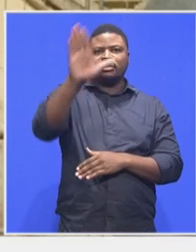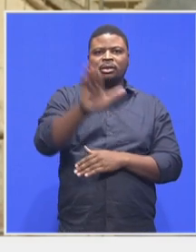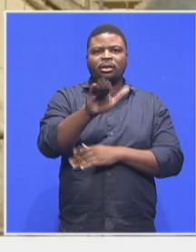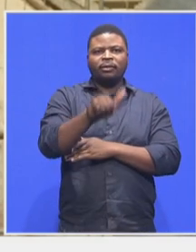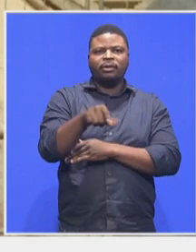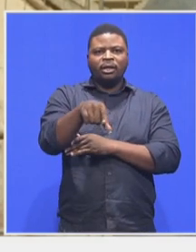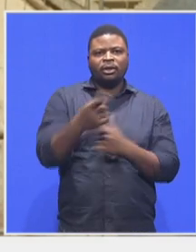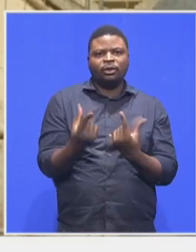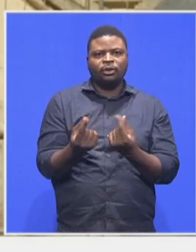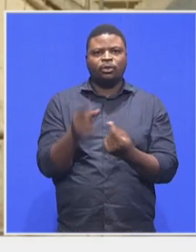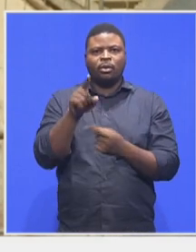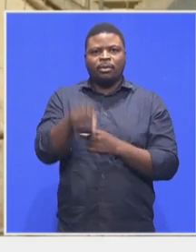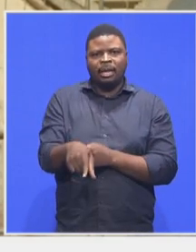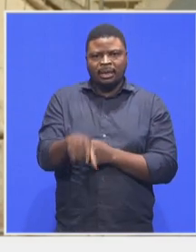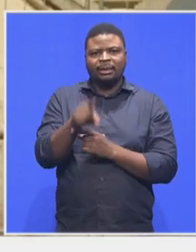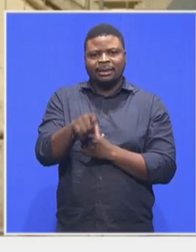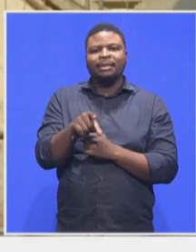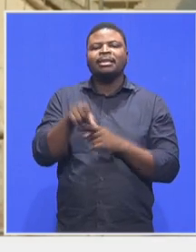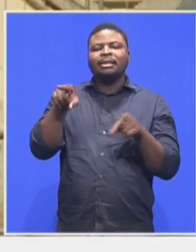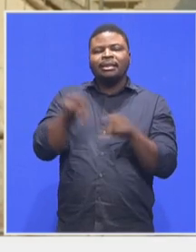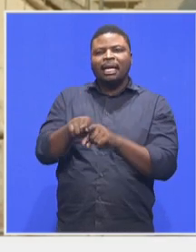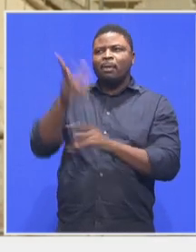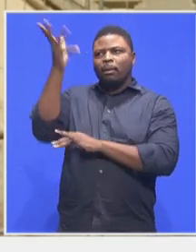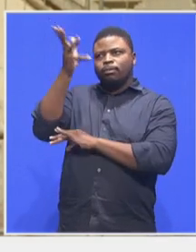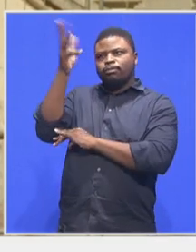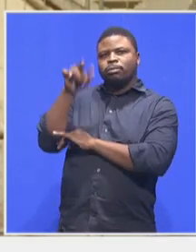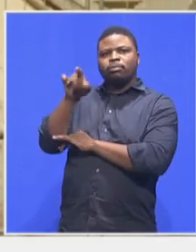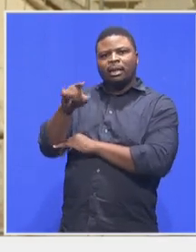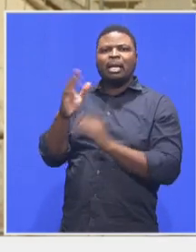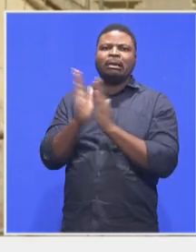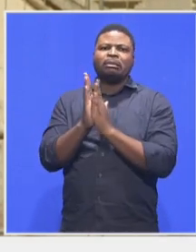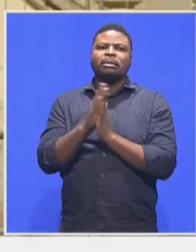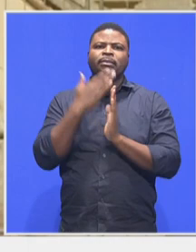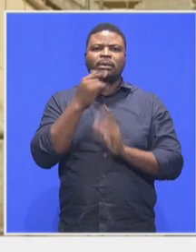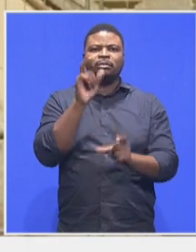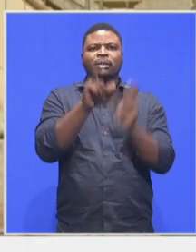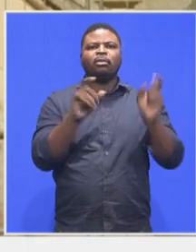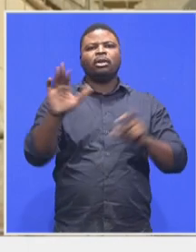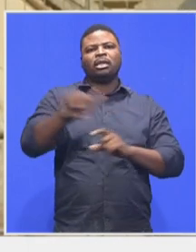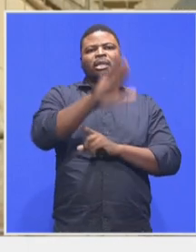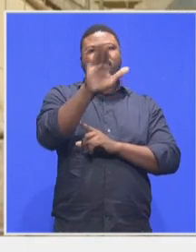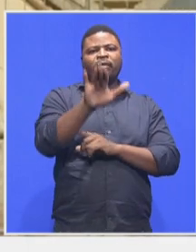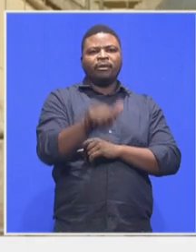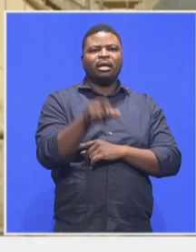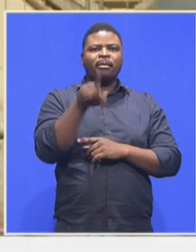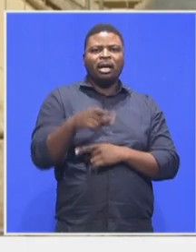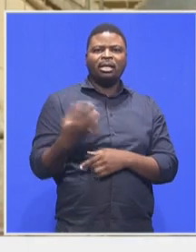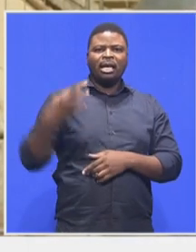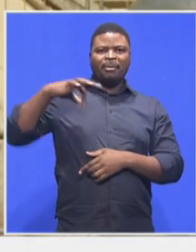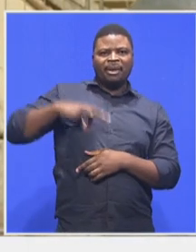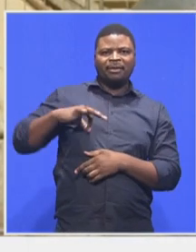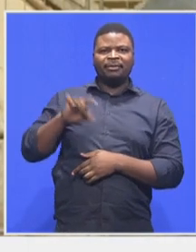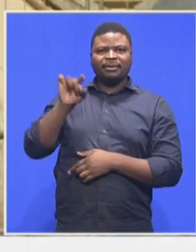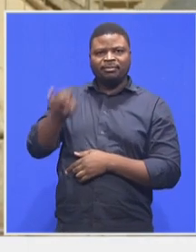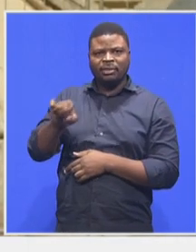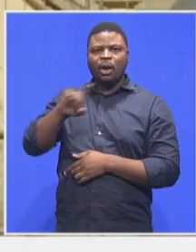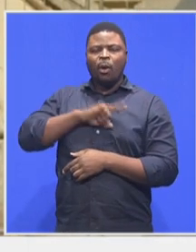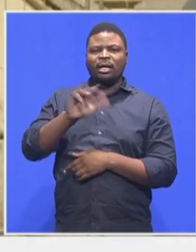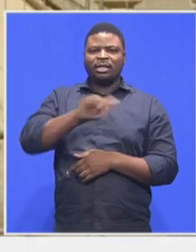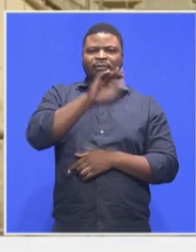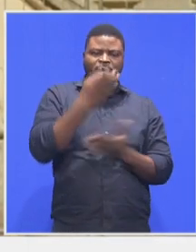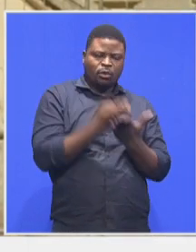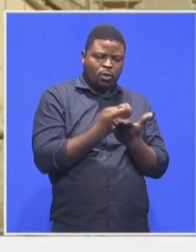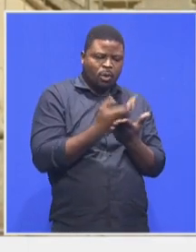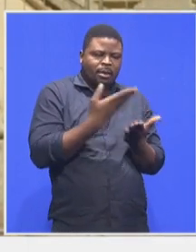that I've spoken about. Let South Africans benefit from this, because what, by so doing, we are then able to grow the economy. You know